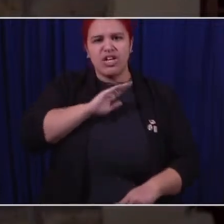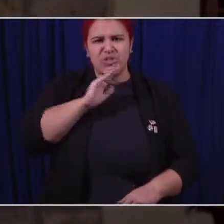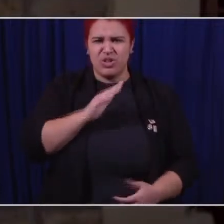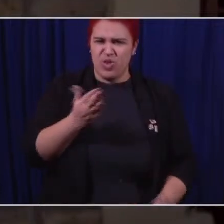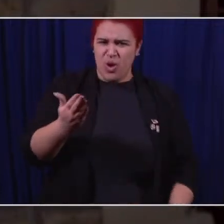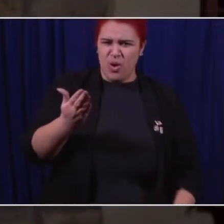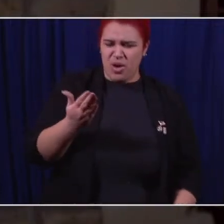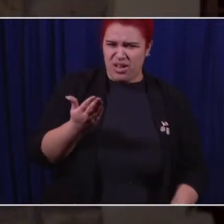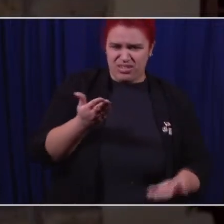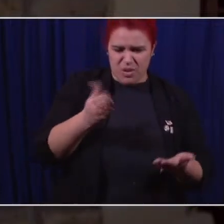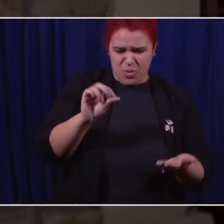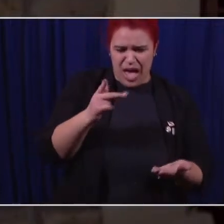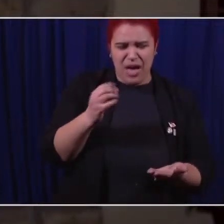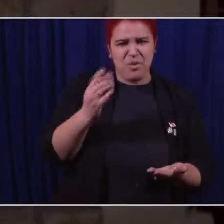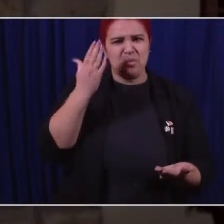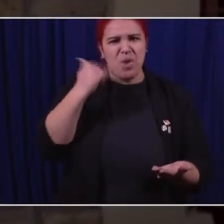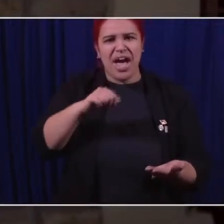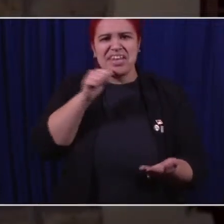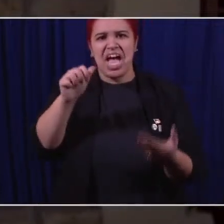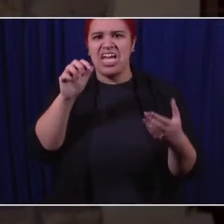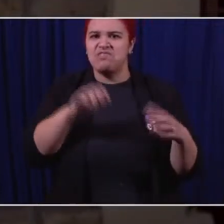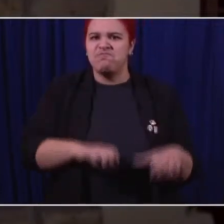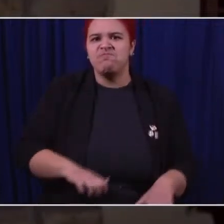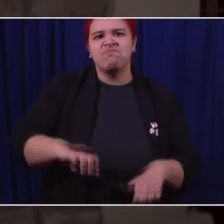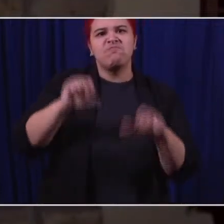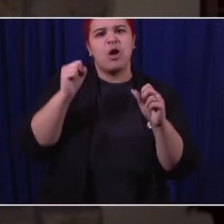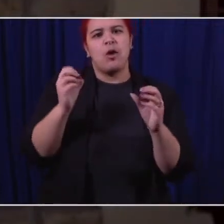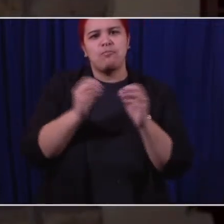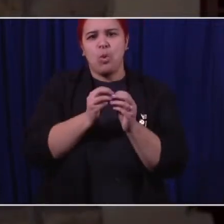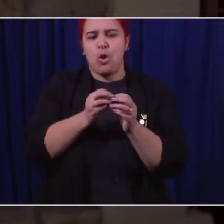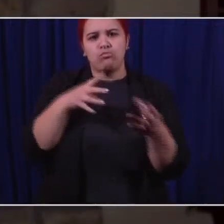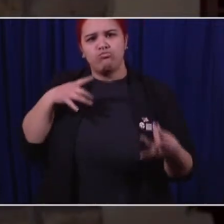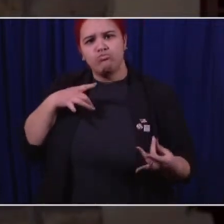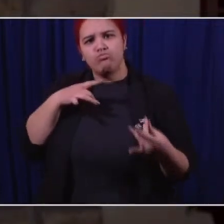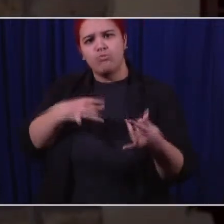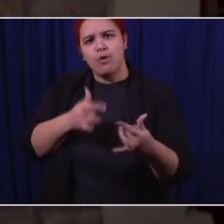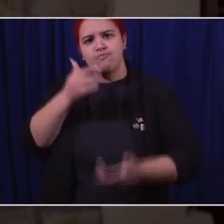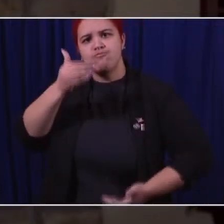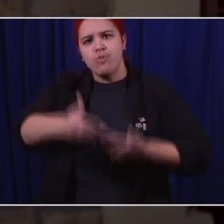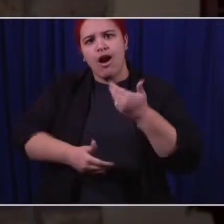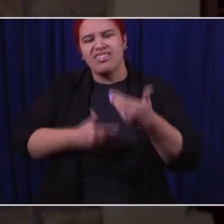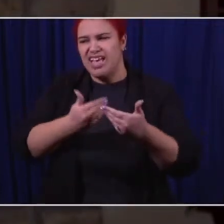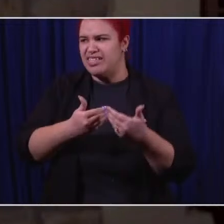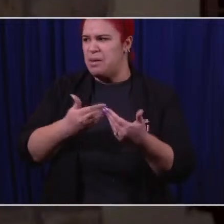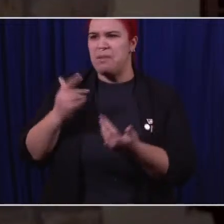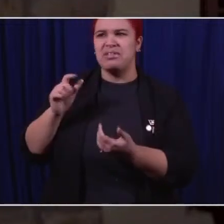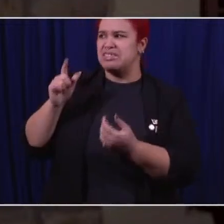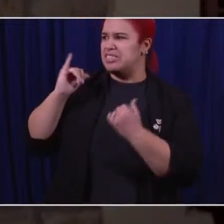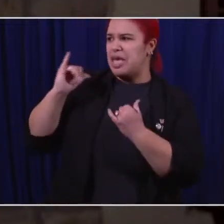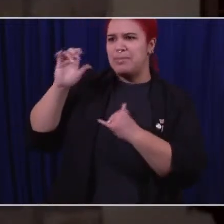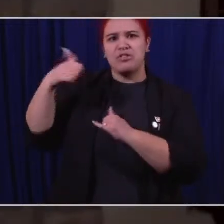some other states have done and provide a more streamlined process for people in this situation?